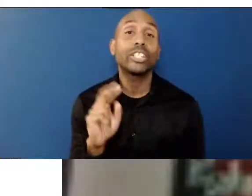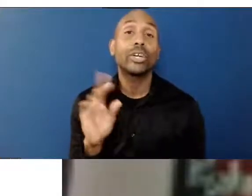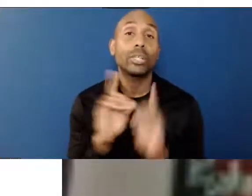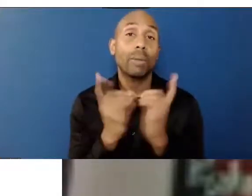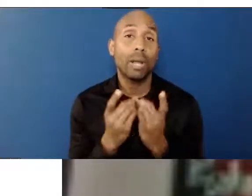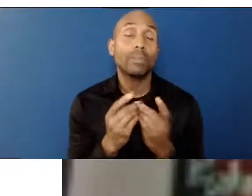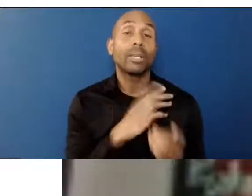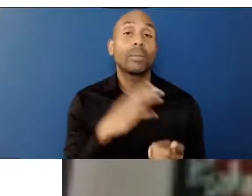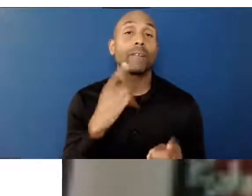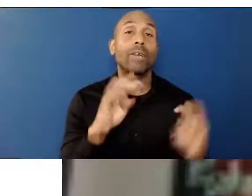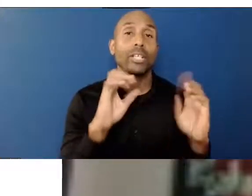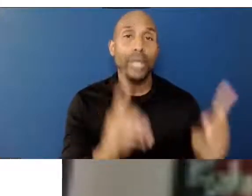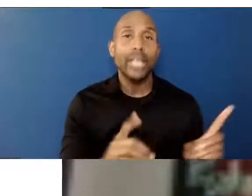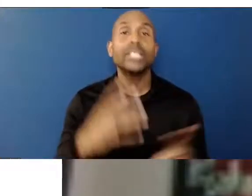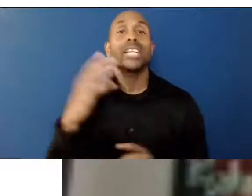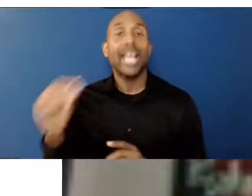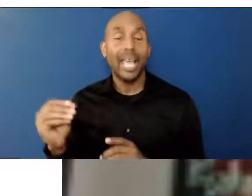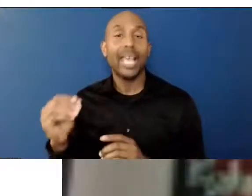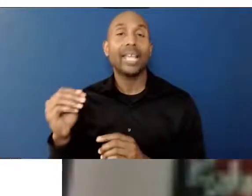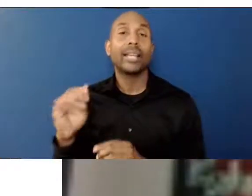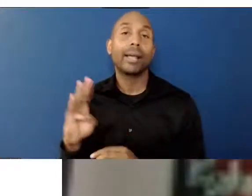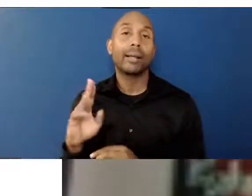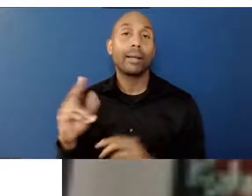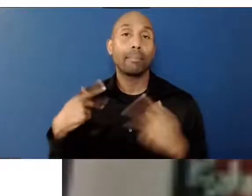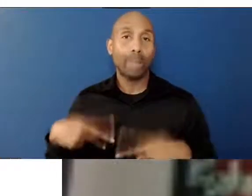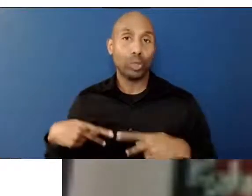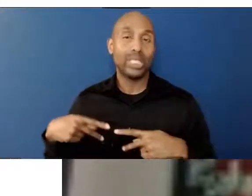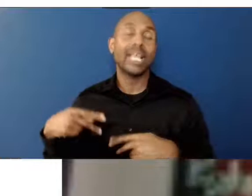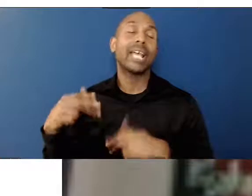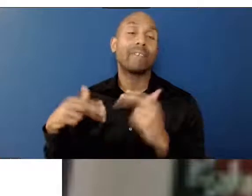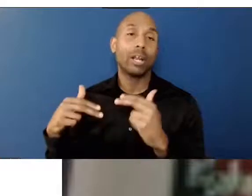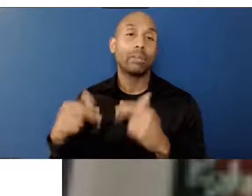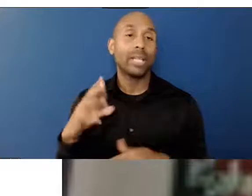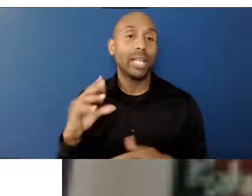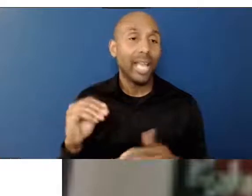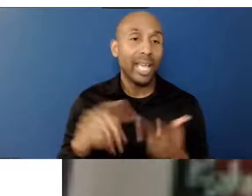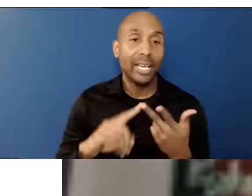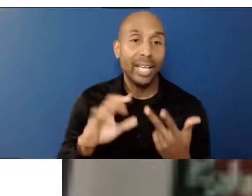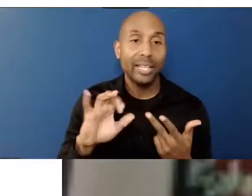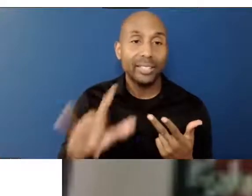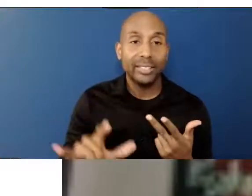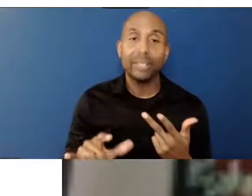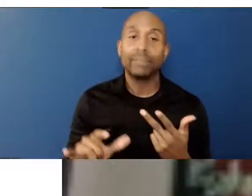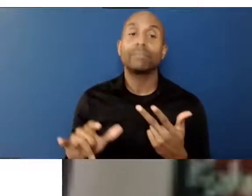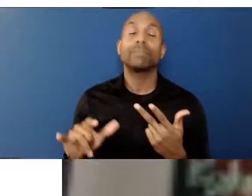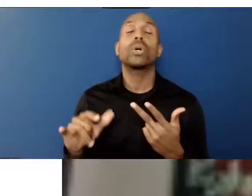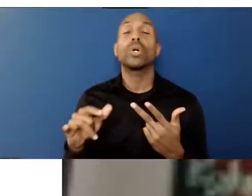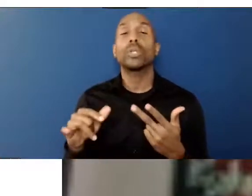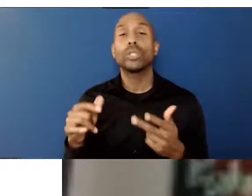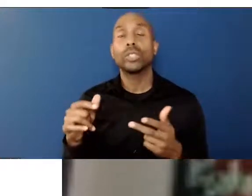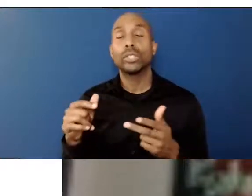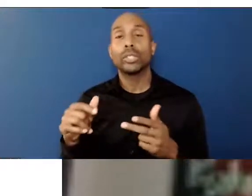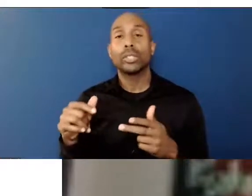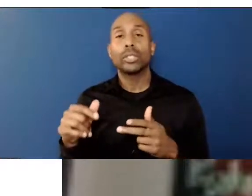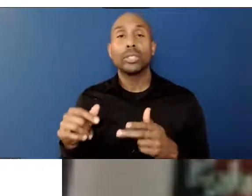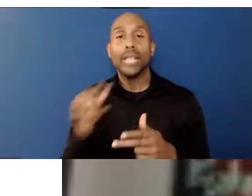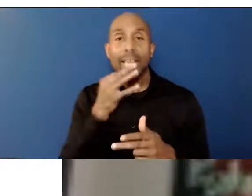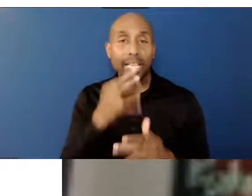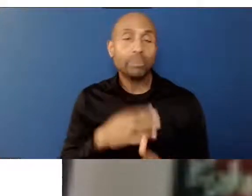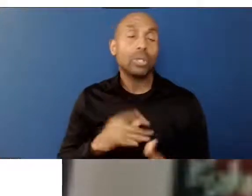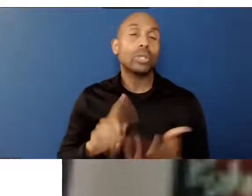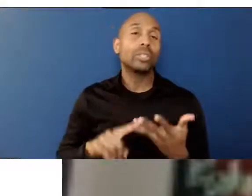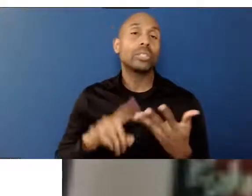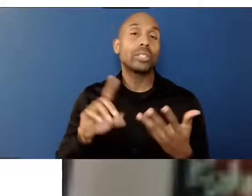built environment. And we have solicitors, and we have sort of what we call domain experts, or people that kind of work in those fields on a